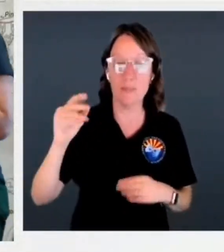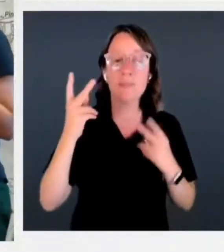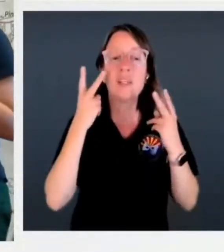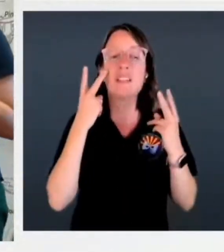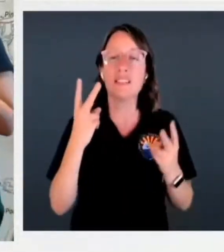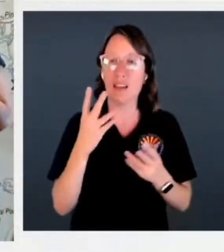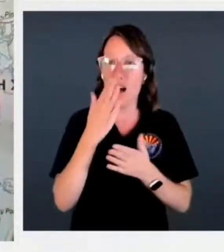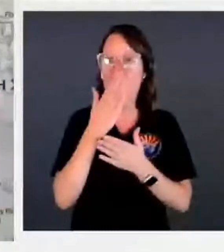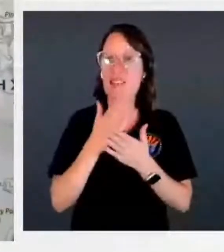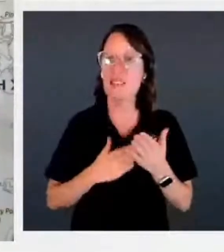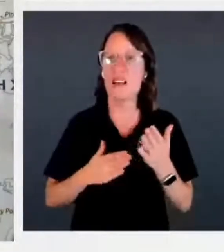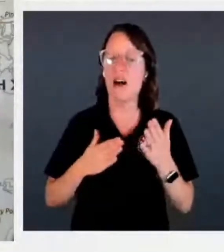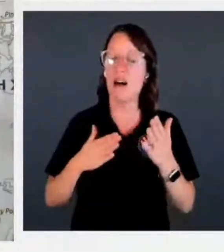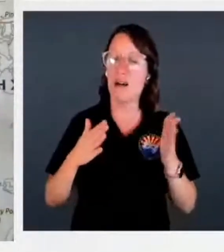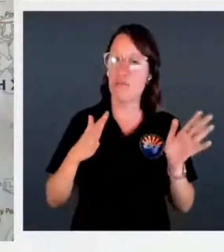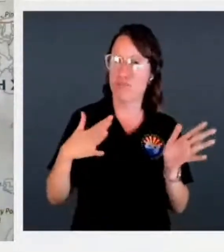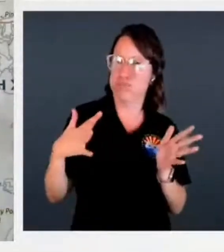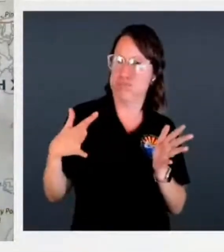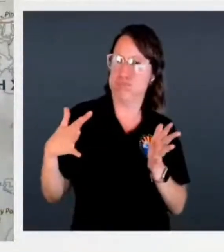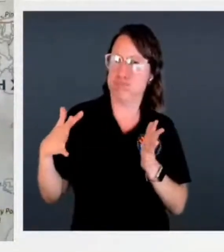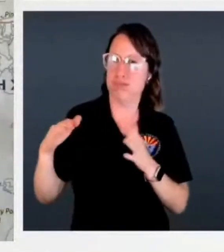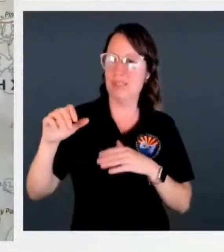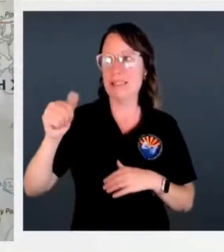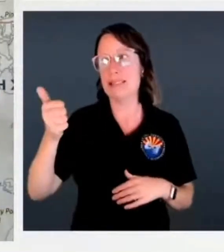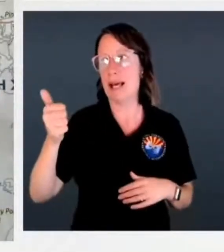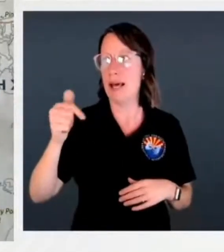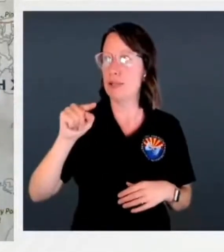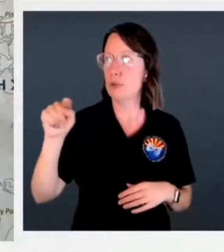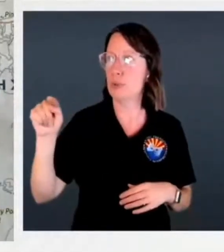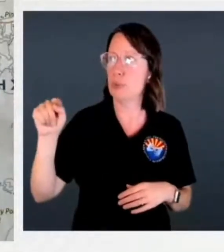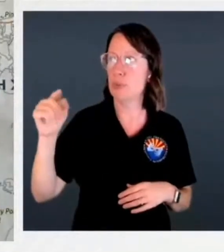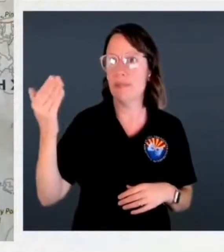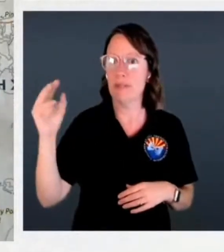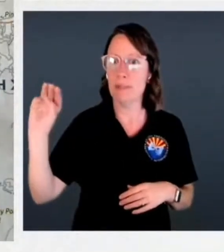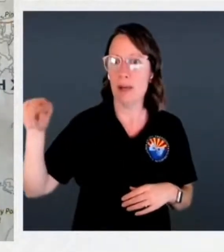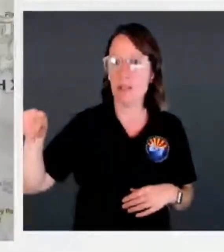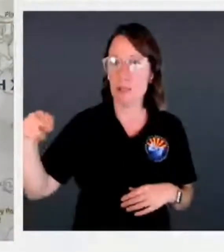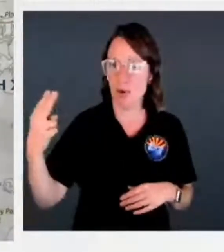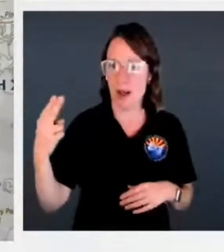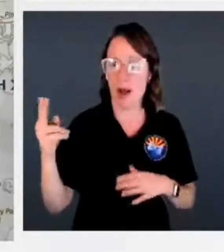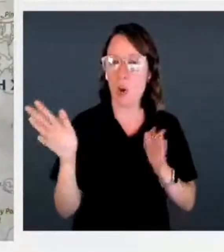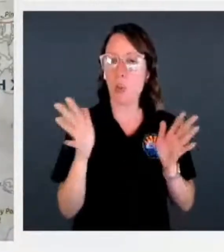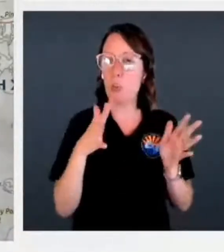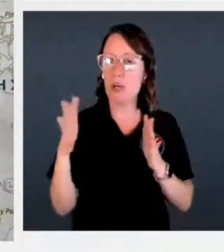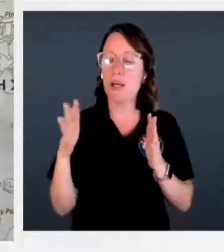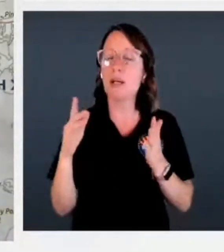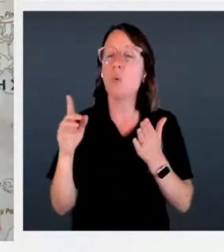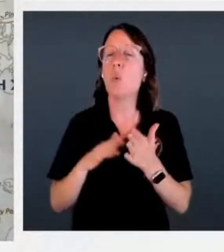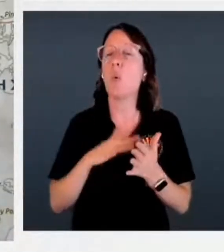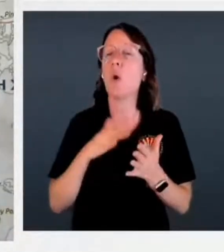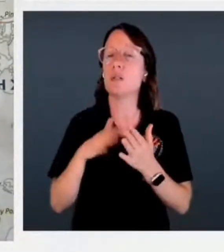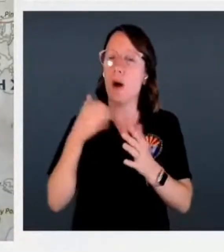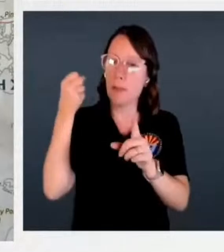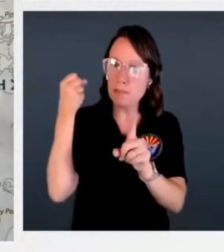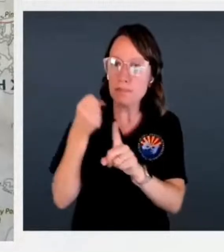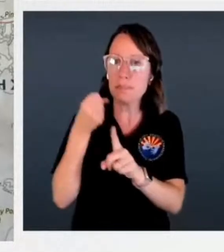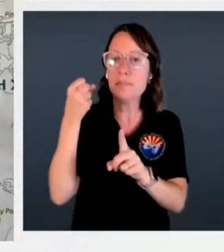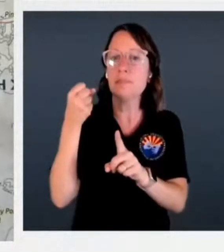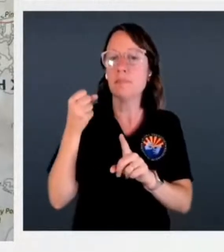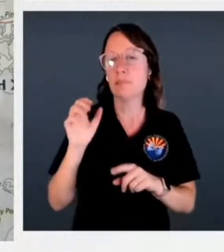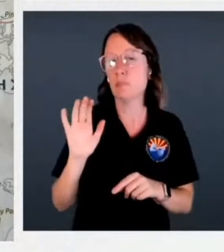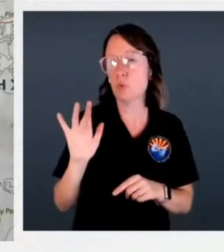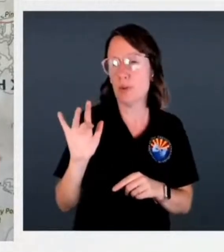surface as well, generally gusting 10 to 15 miles an hour with some 20 to 25 mile an hour gusts in the more